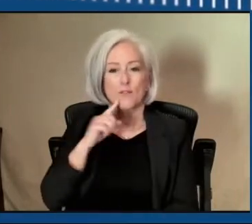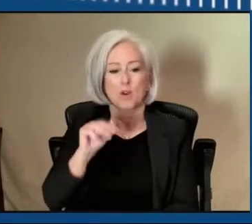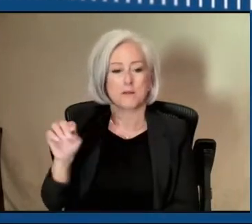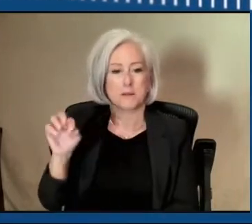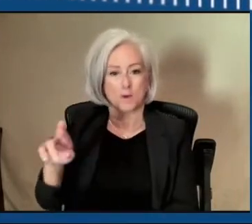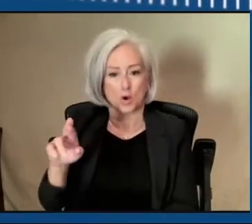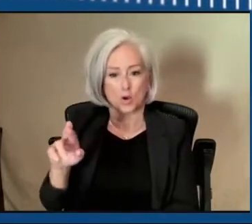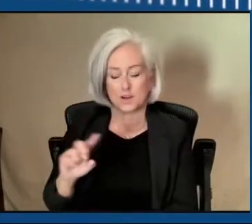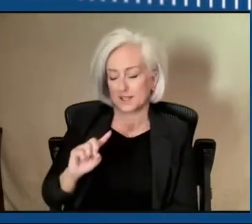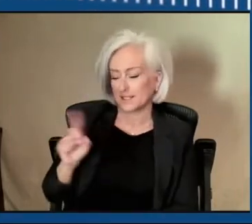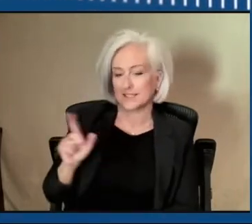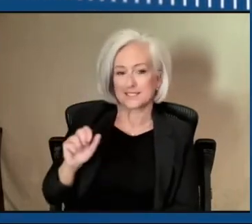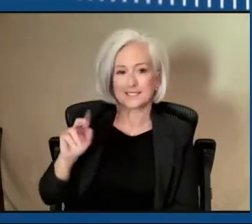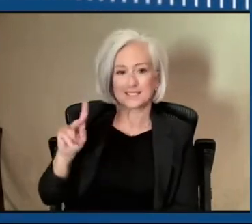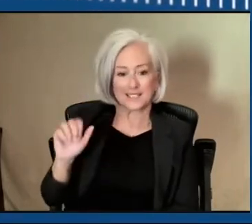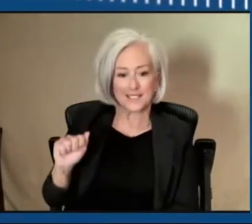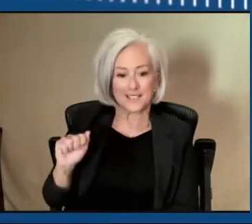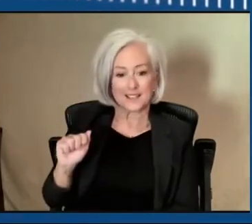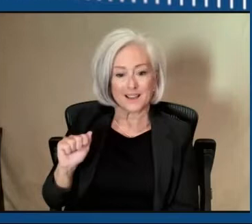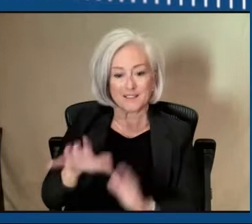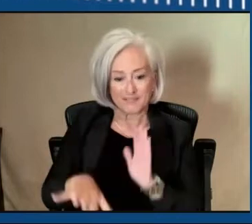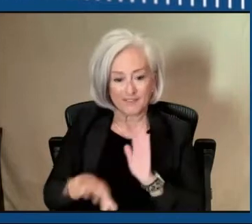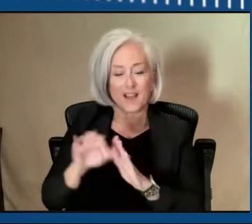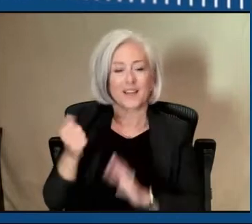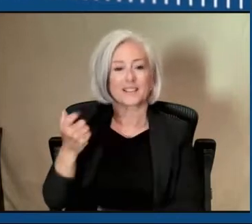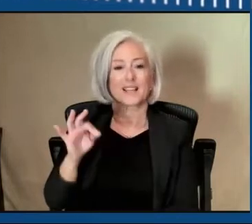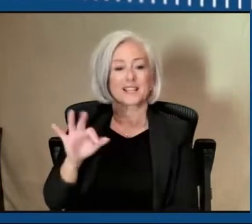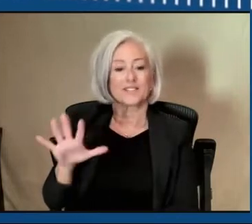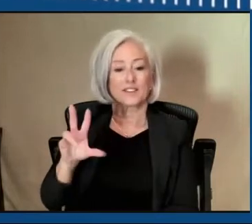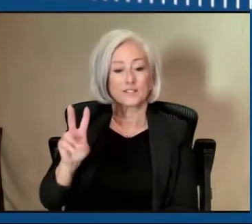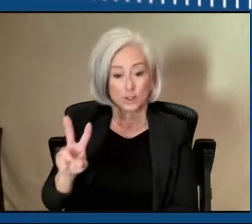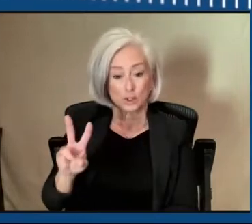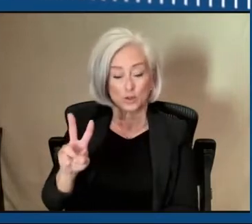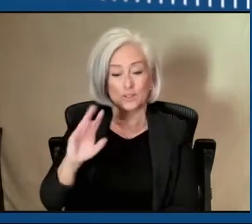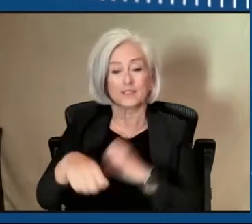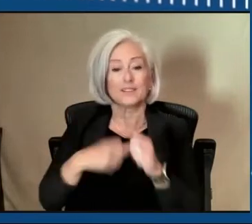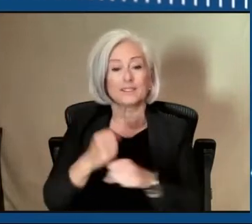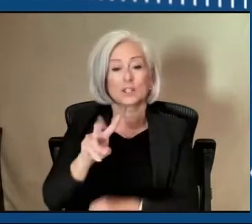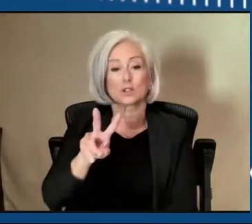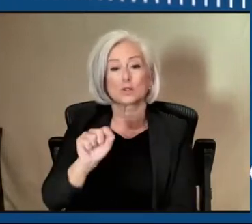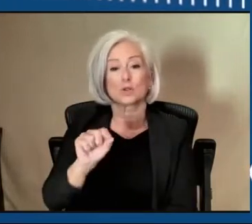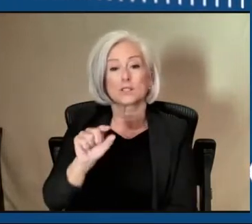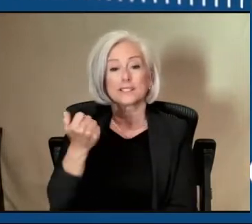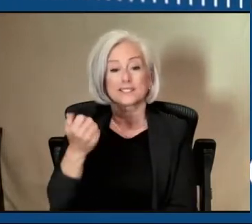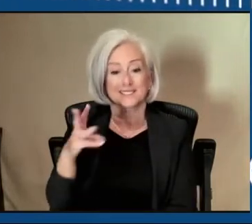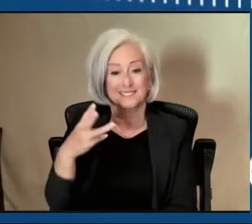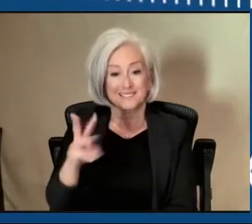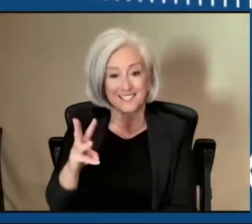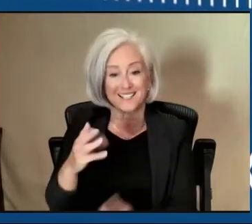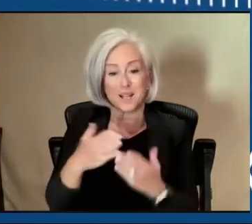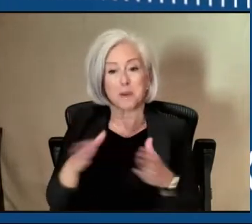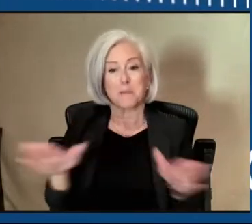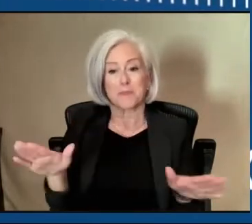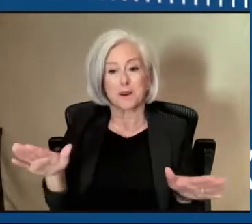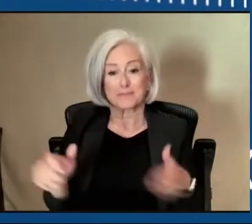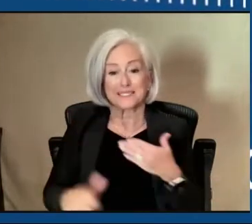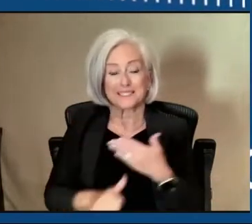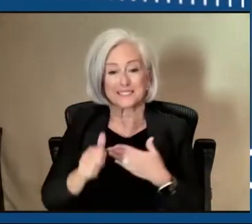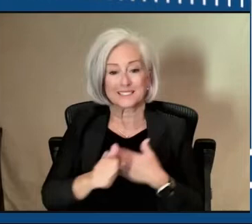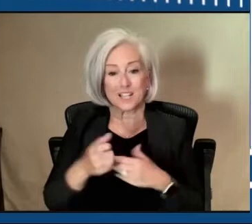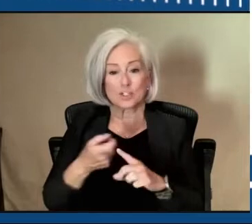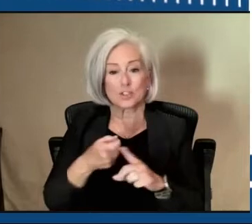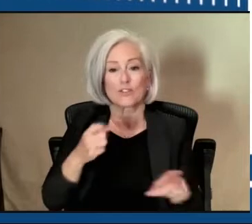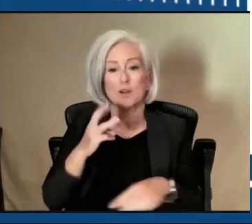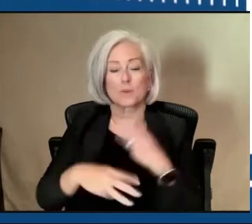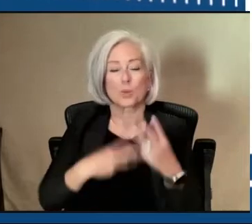in 1952, and by 2016, the virus was declared a public health threat by the World Health Organization. The